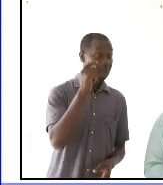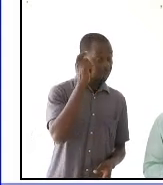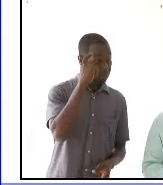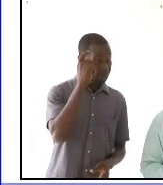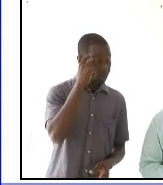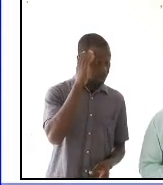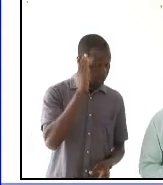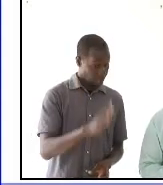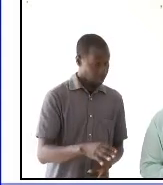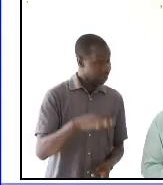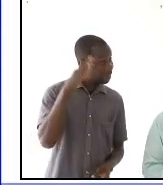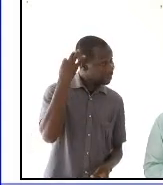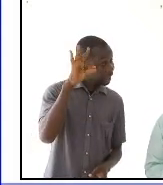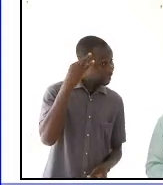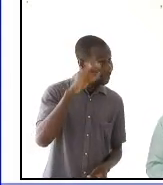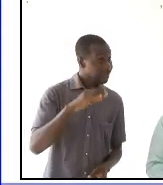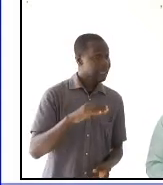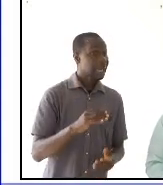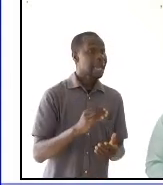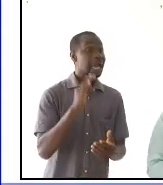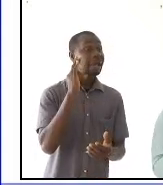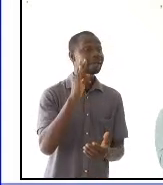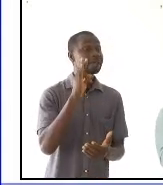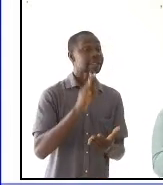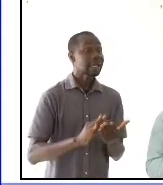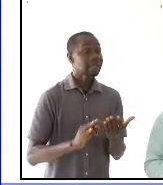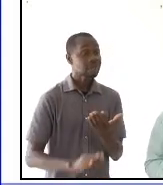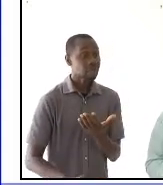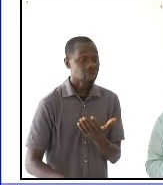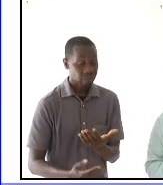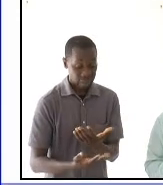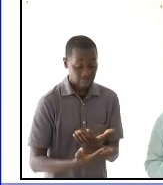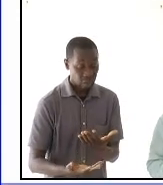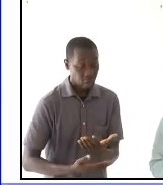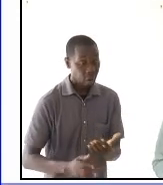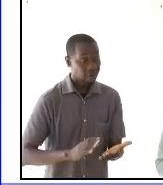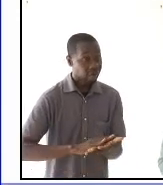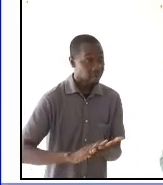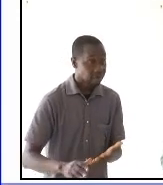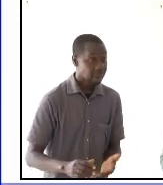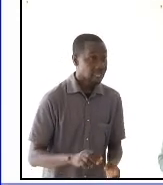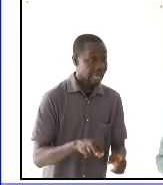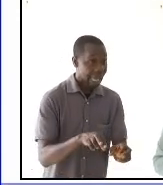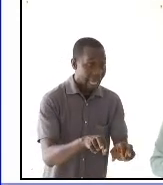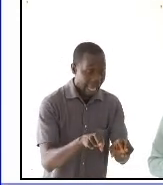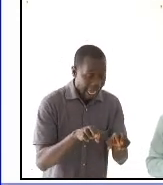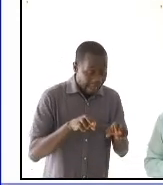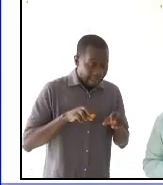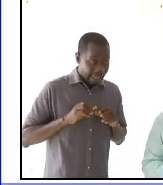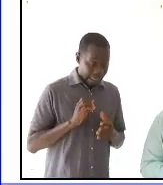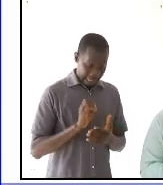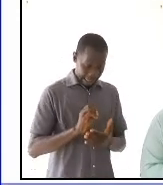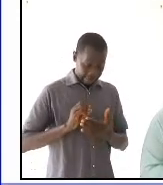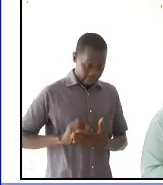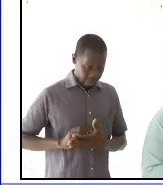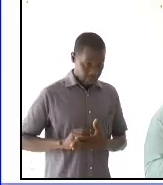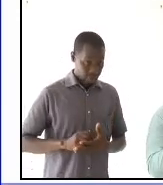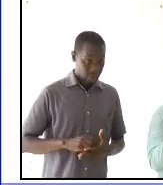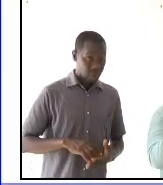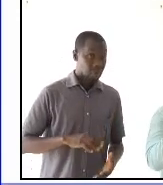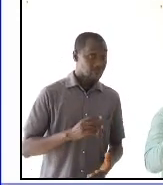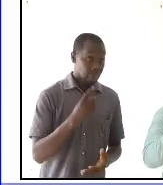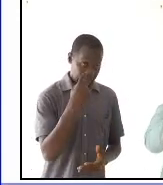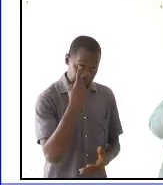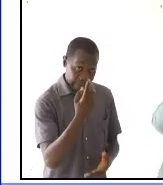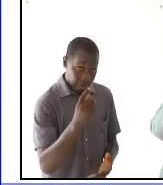try to learn there: filtration, that is filtering of the blood, and a reabsorption, which takes place along the